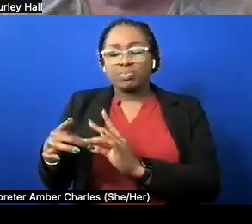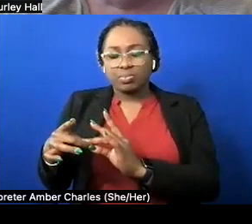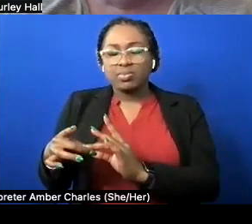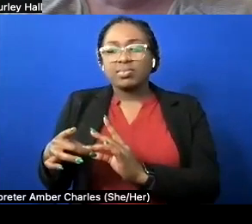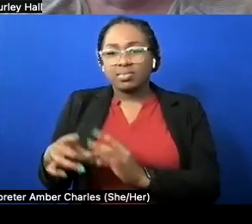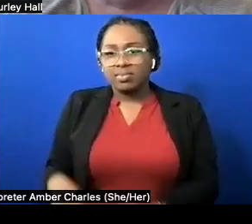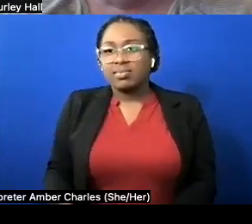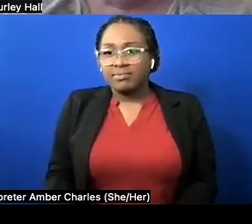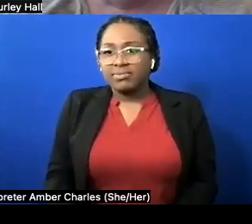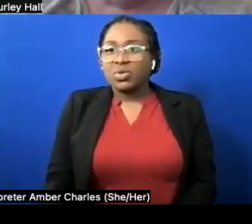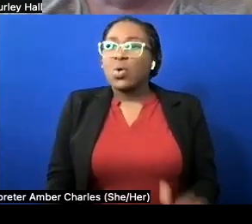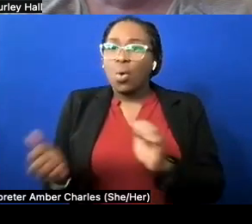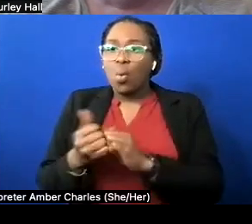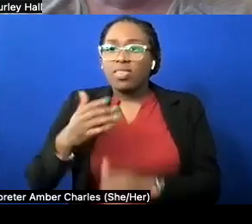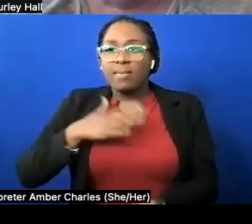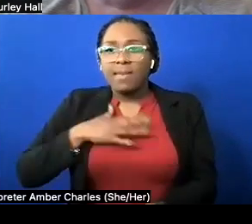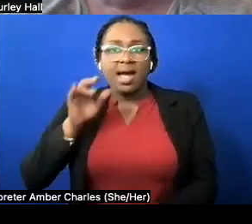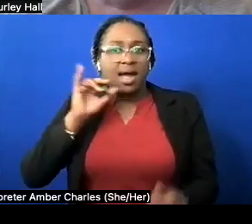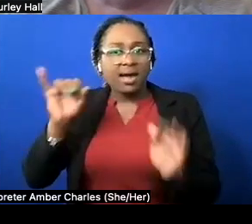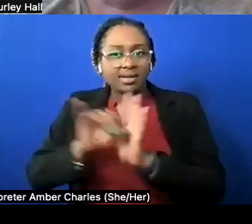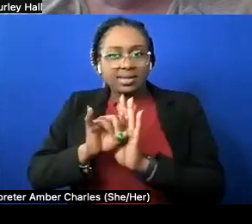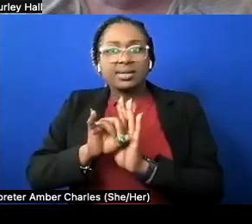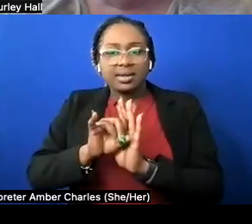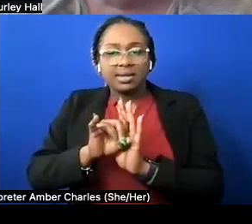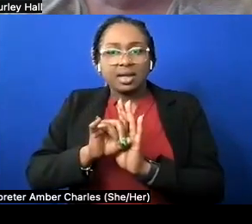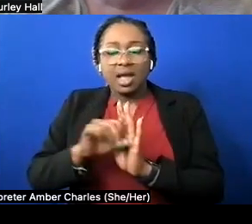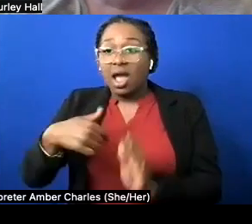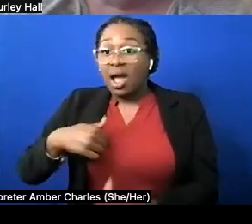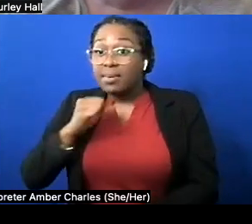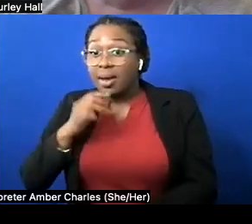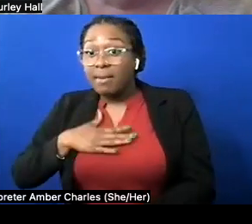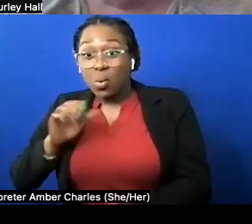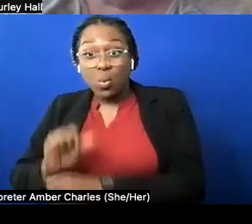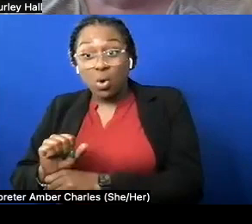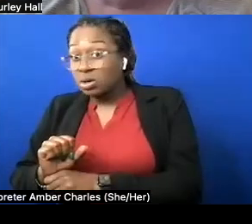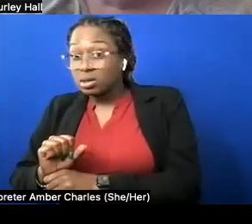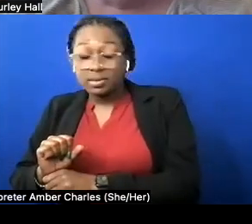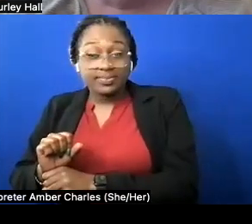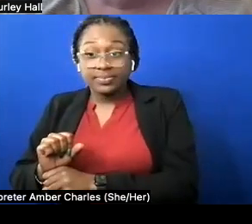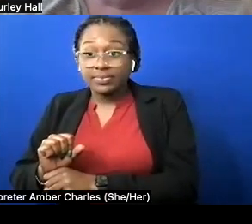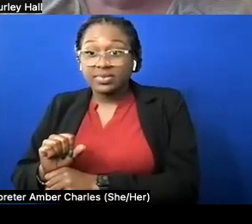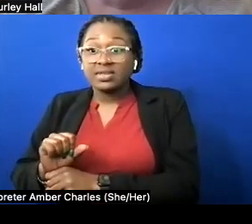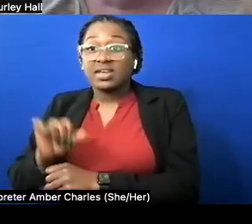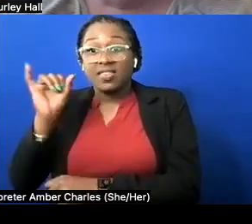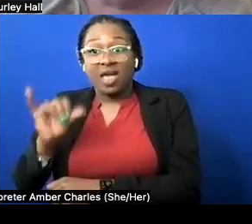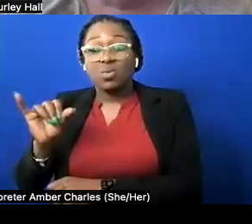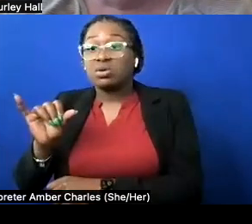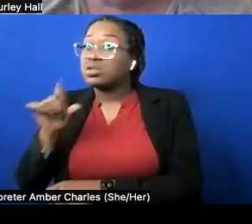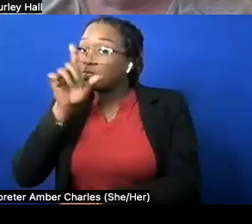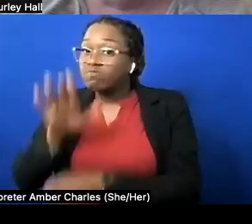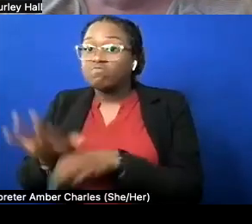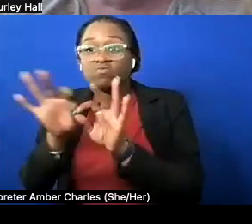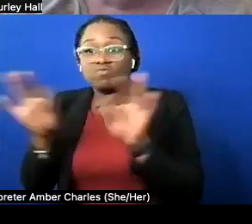in or with my identity. And so in as much as I am not my work was a affirmation